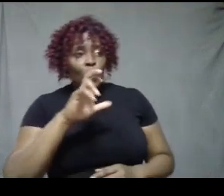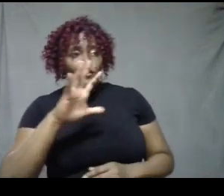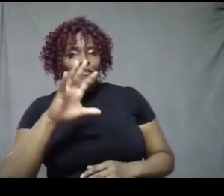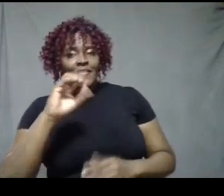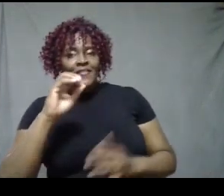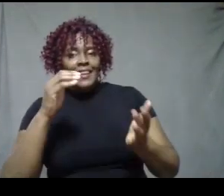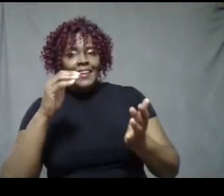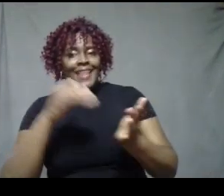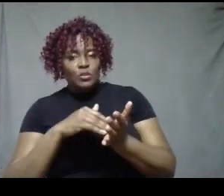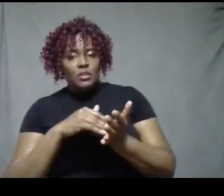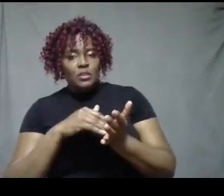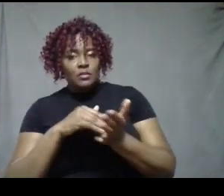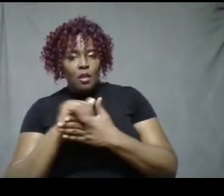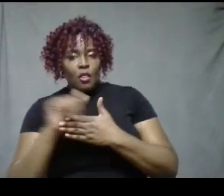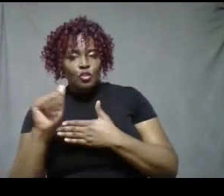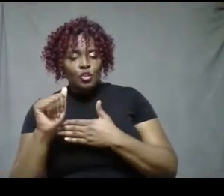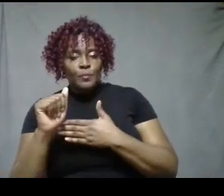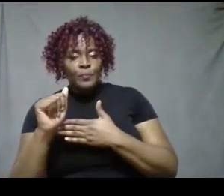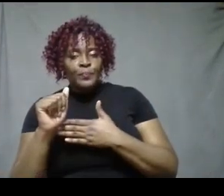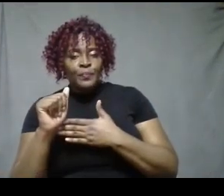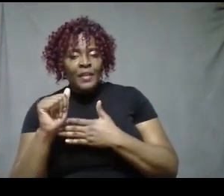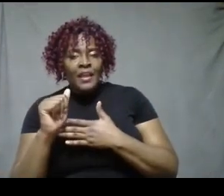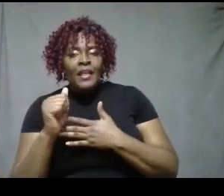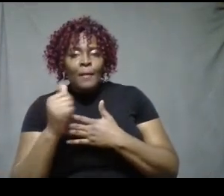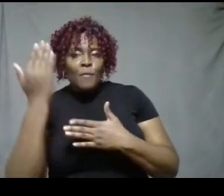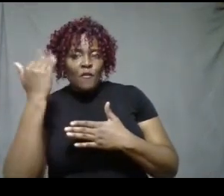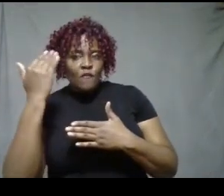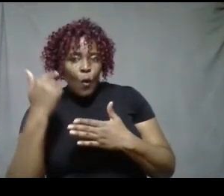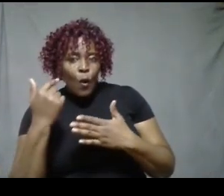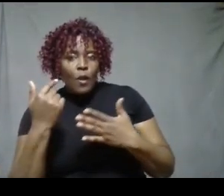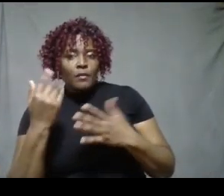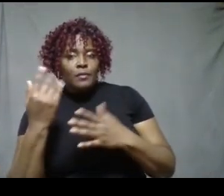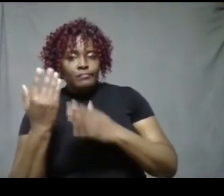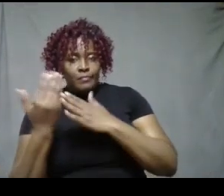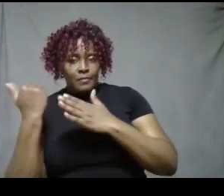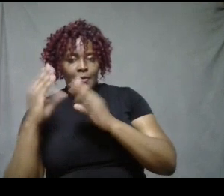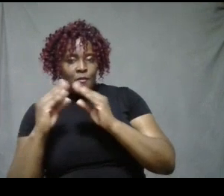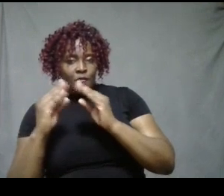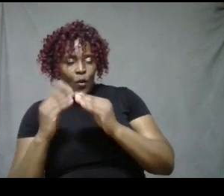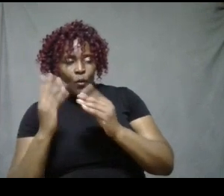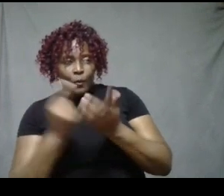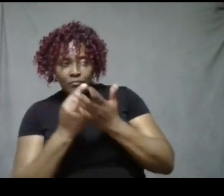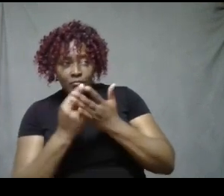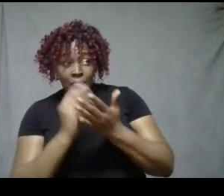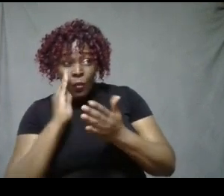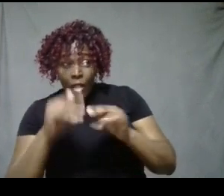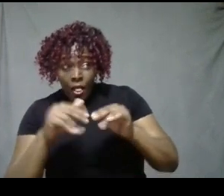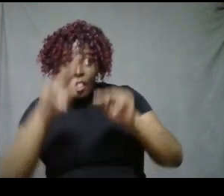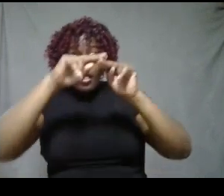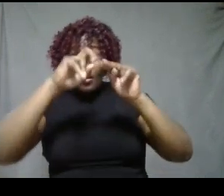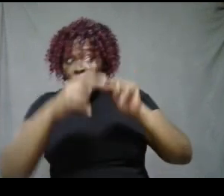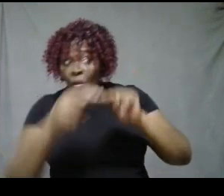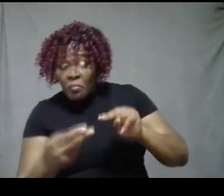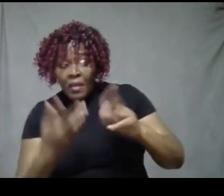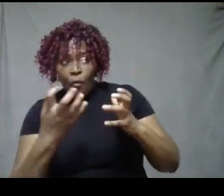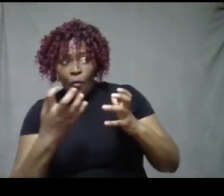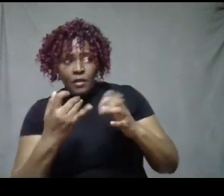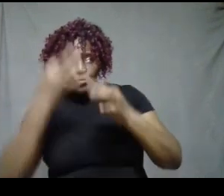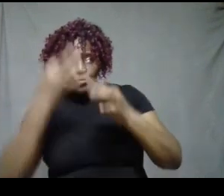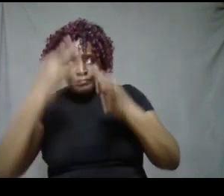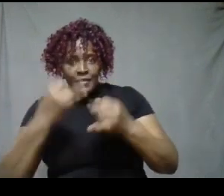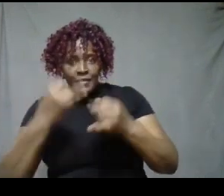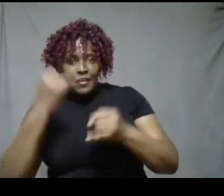$350,000. There was some initial discussion at the last meeting if that was going to be increased or decreased. I just wanted to finalize that number so we can